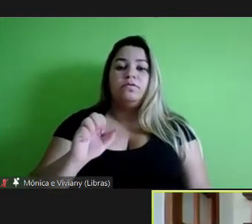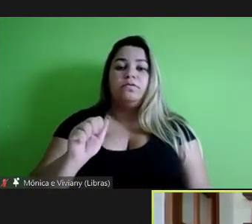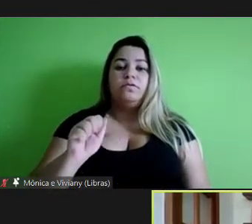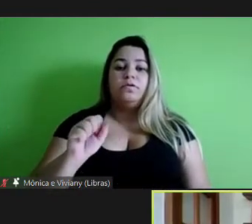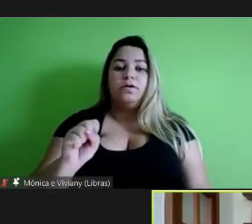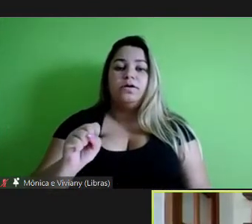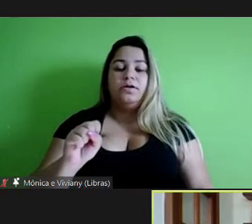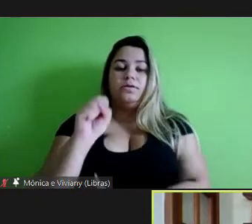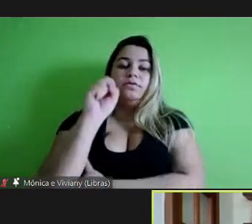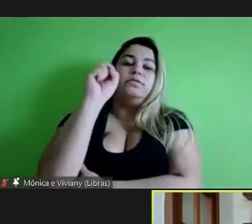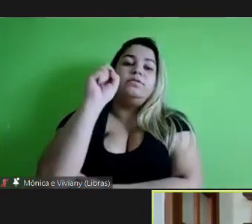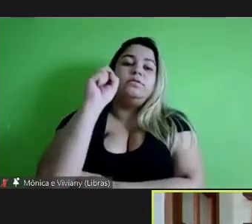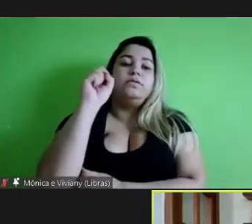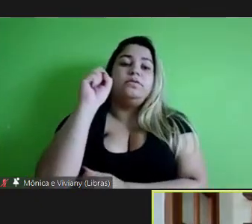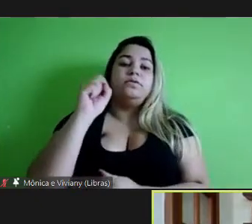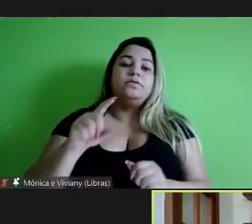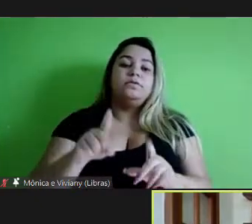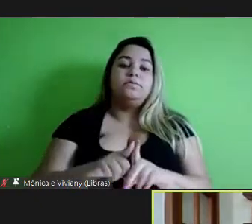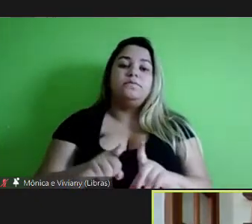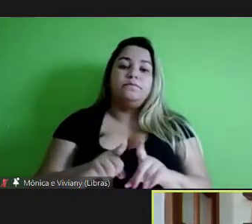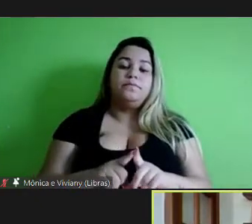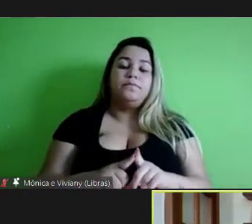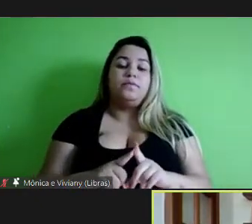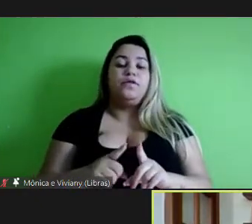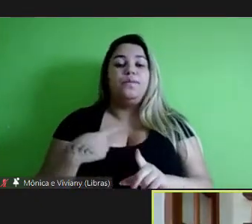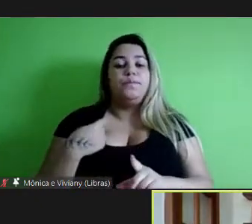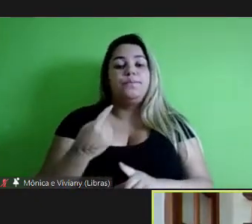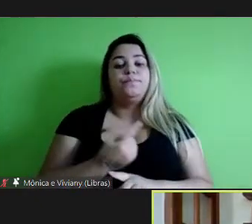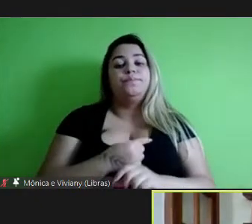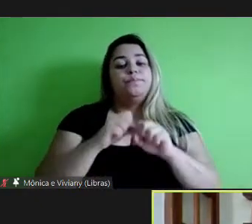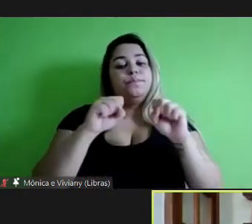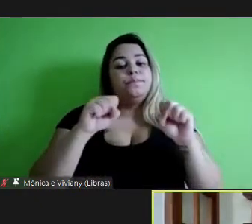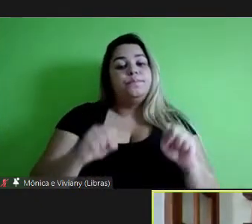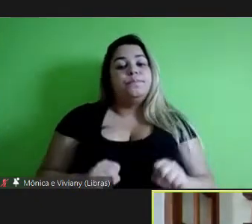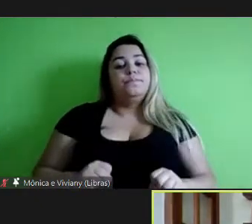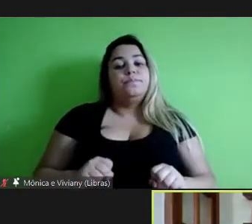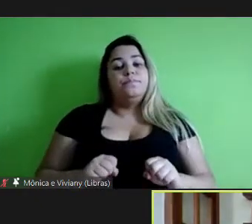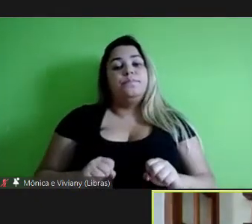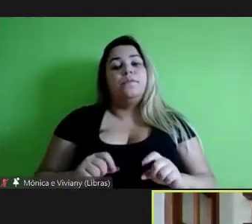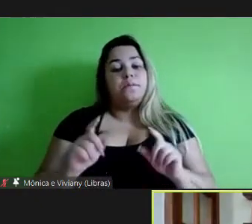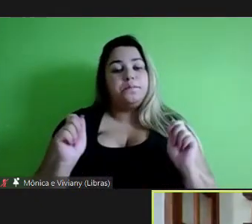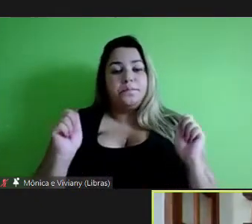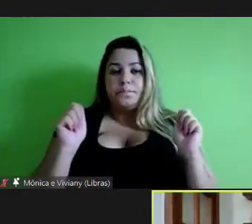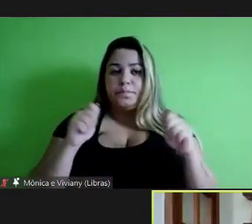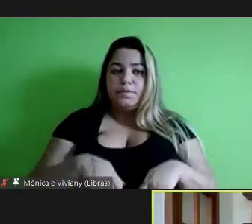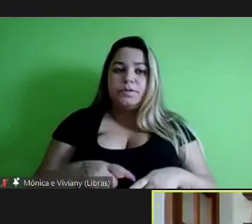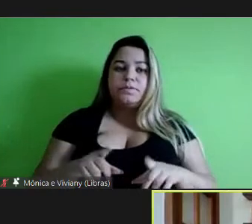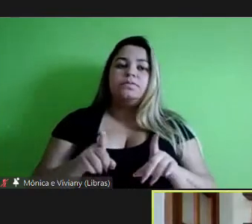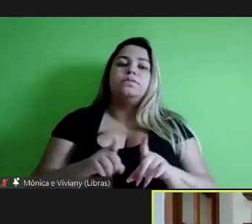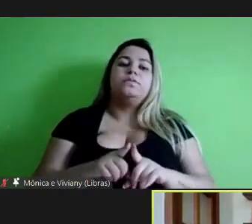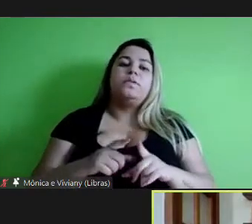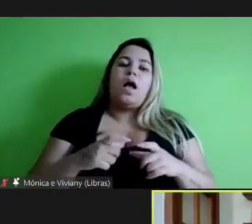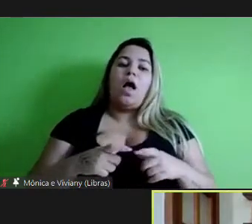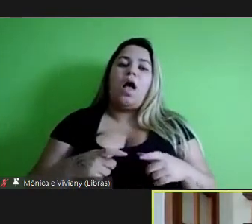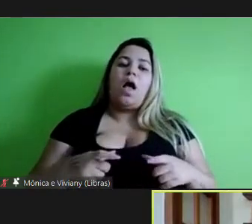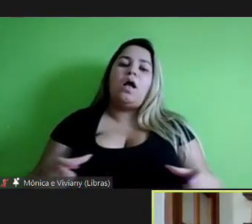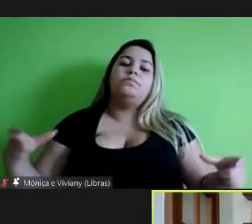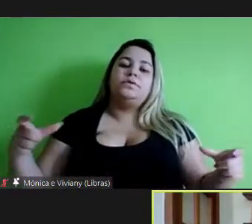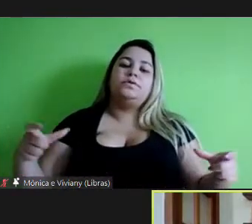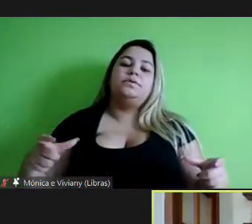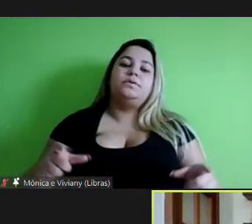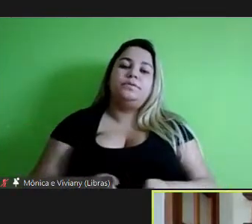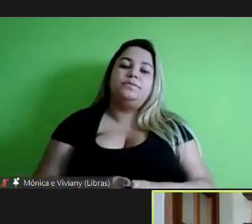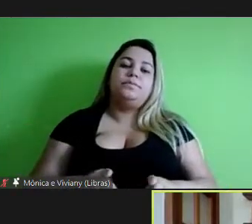have CREA, CRAS, so the capillarity of our system for the assistance, social assistance needs